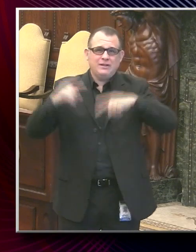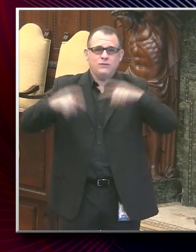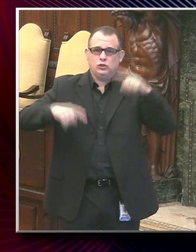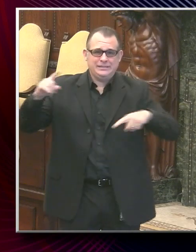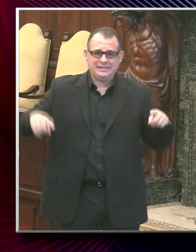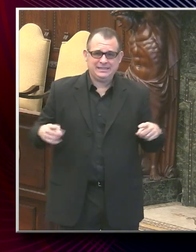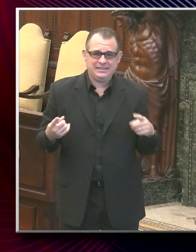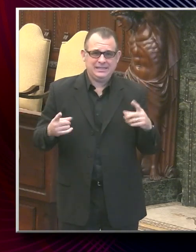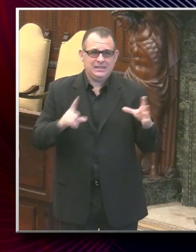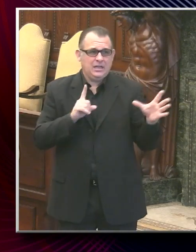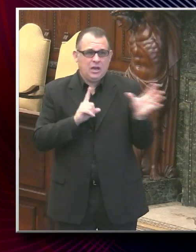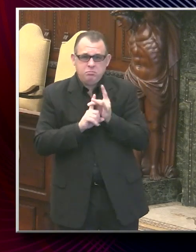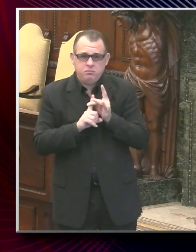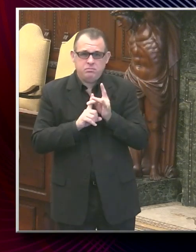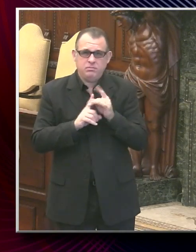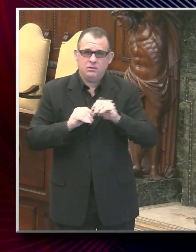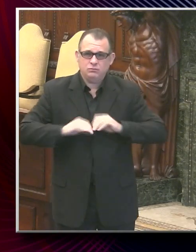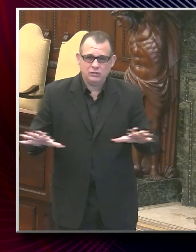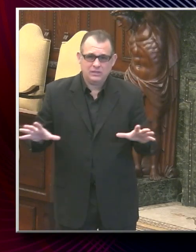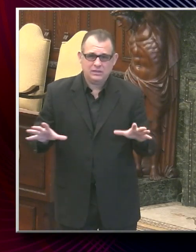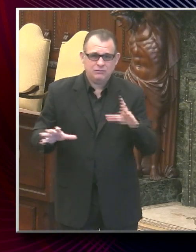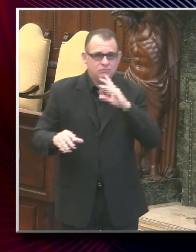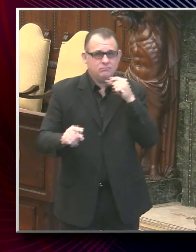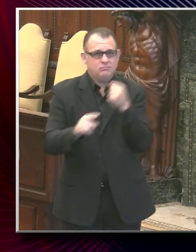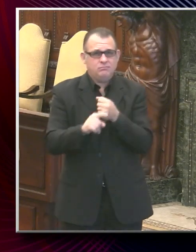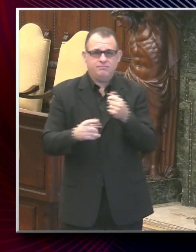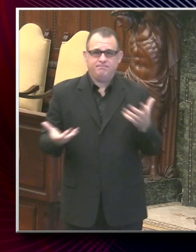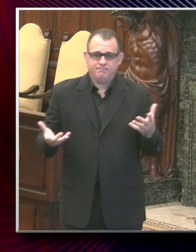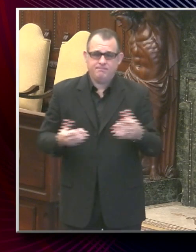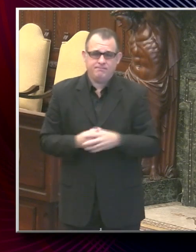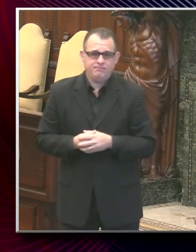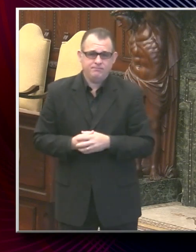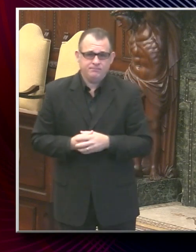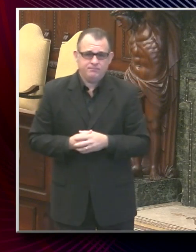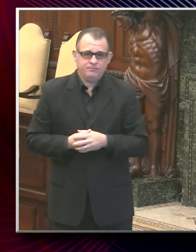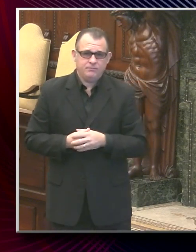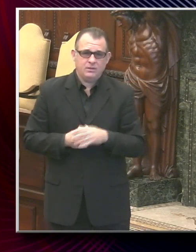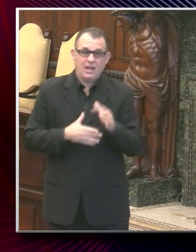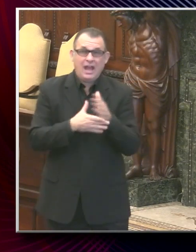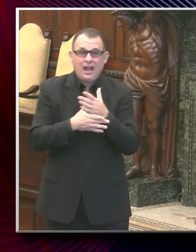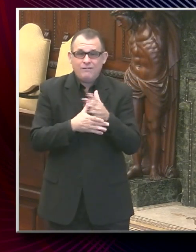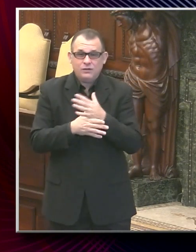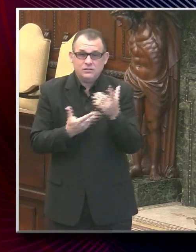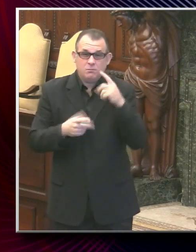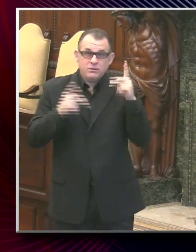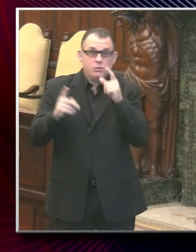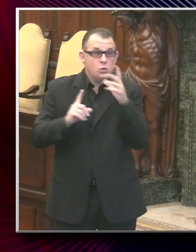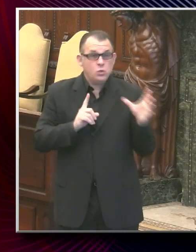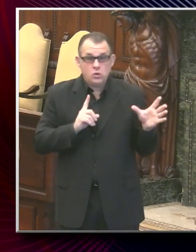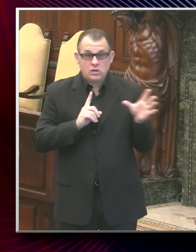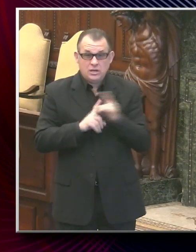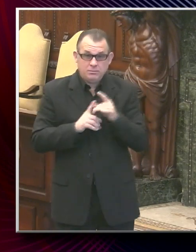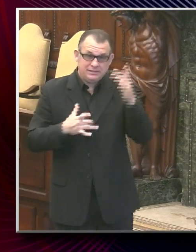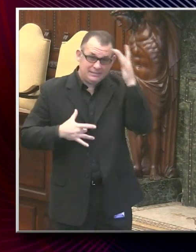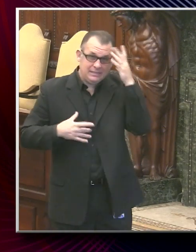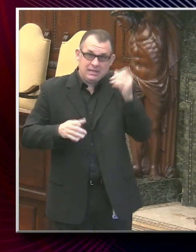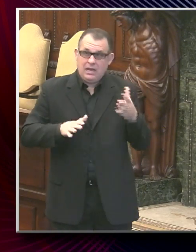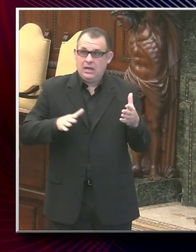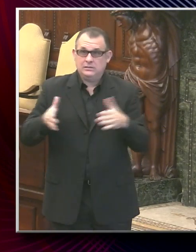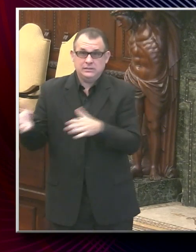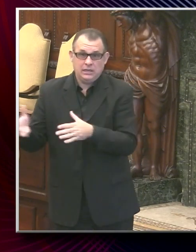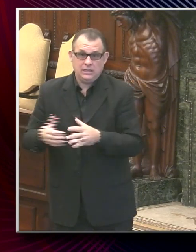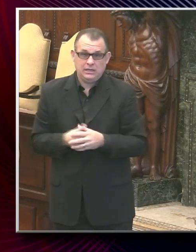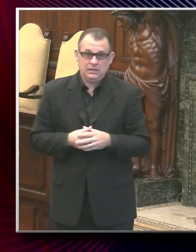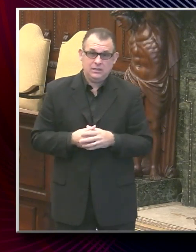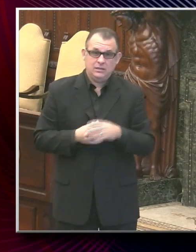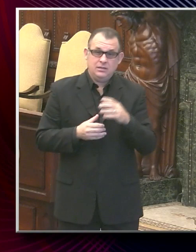racial disparities in the adverse outcome of getting disease or mortality. So just here are the updated numbers on the